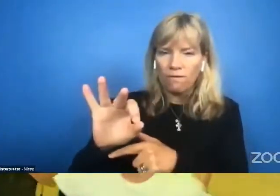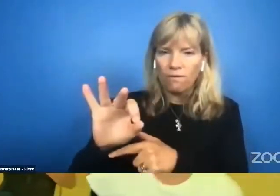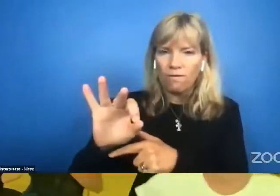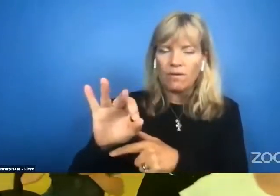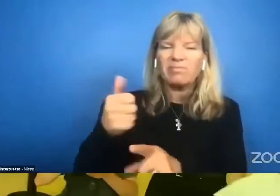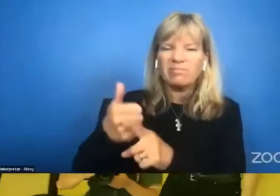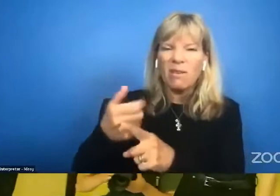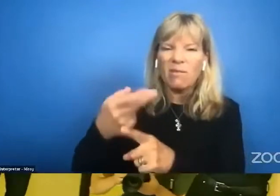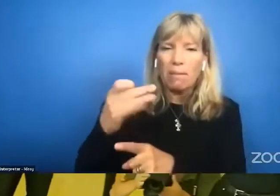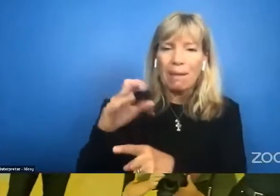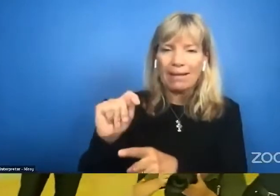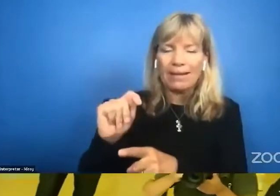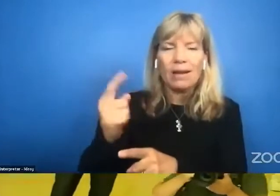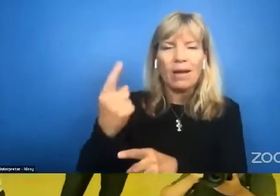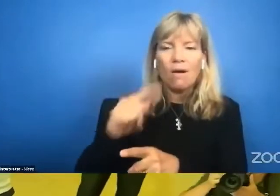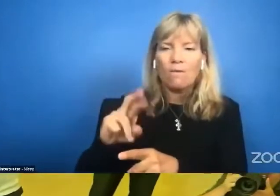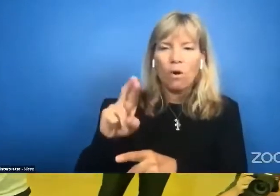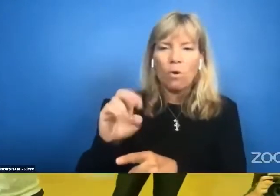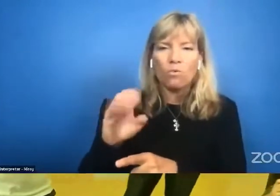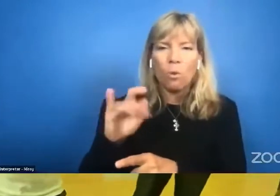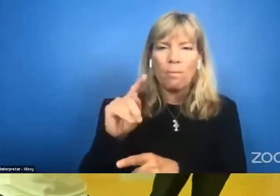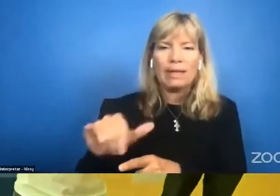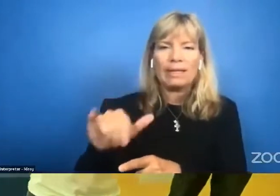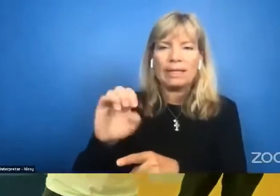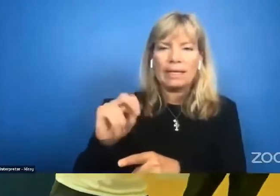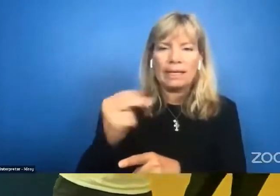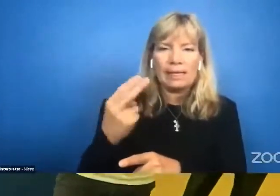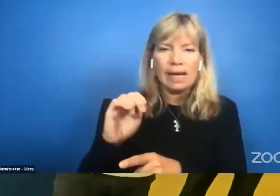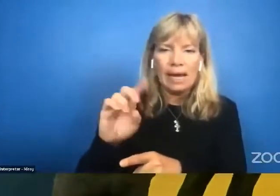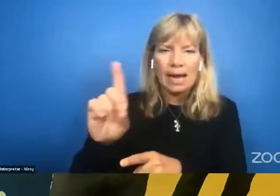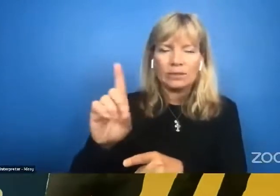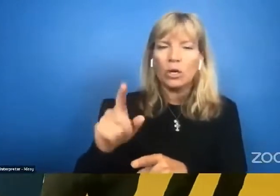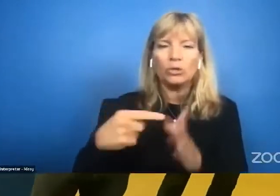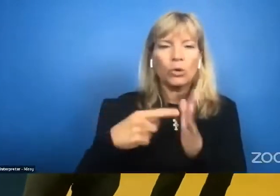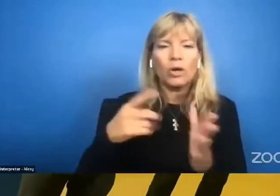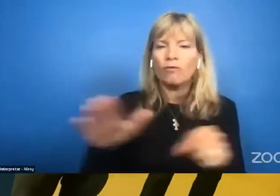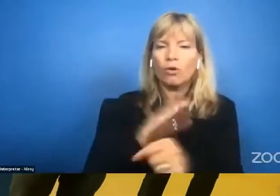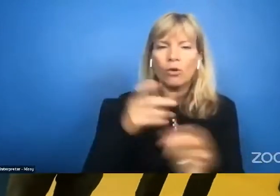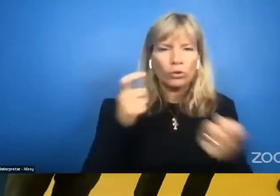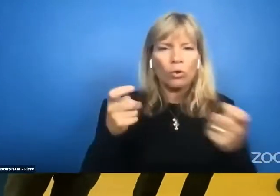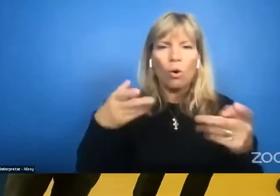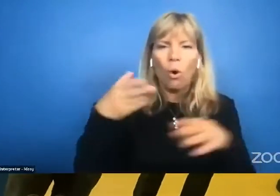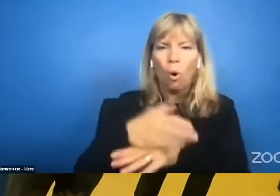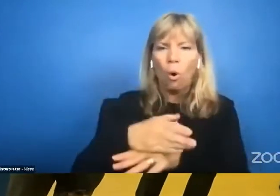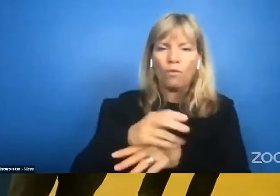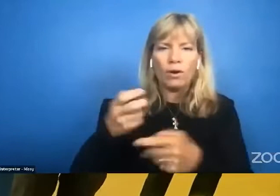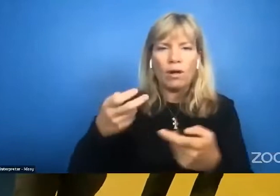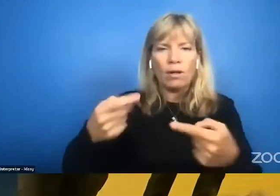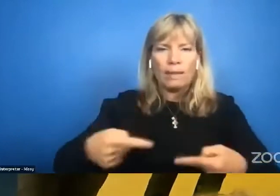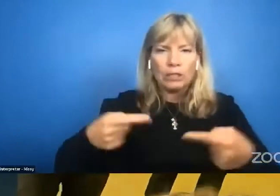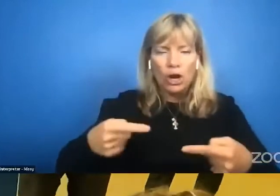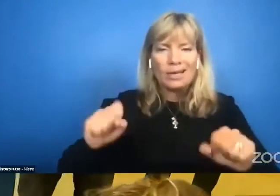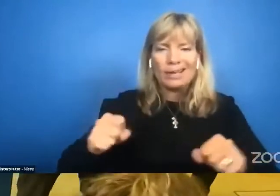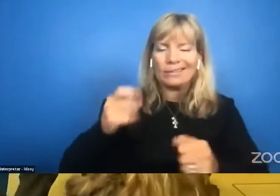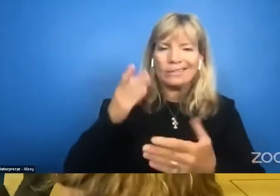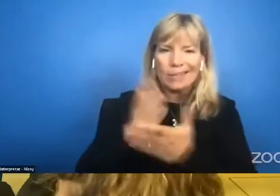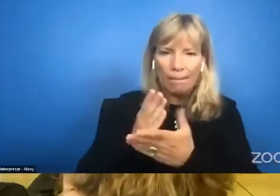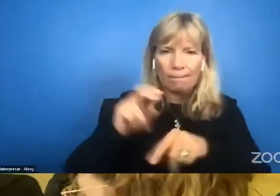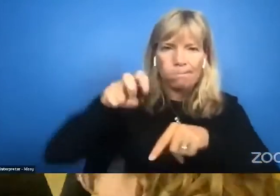Robility Enhanced, is to show that he has complete control over the chair and can stop on